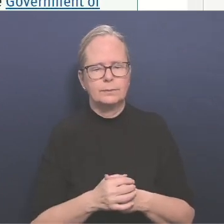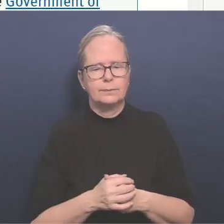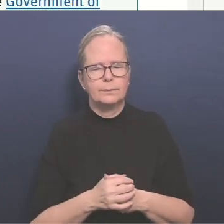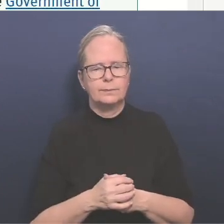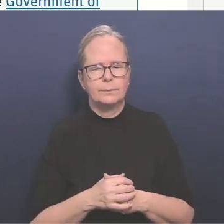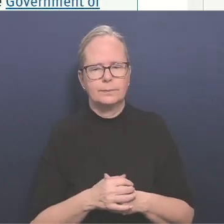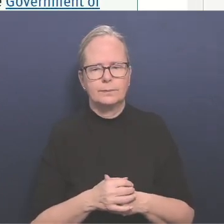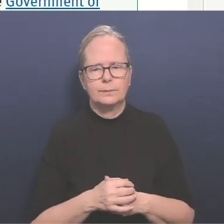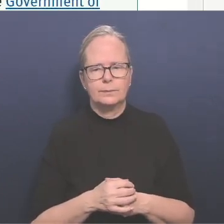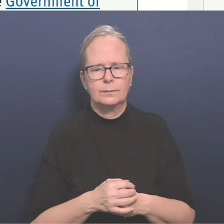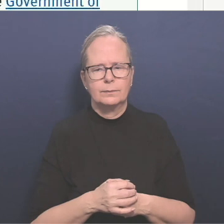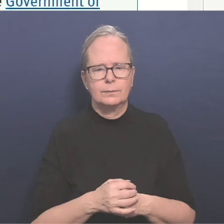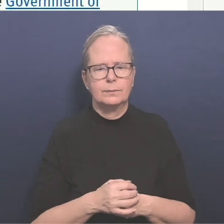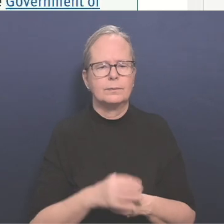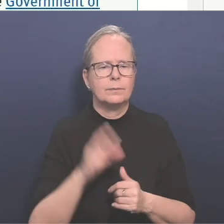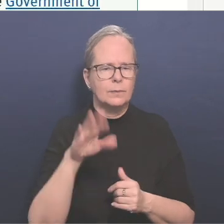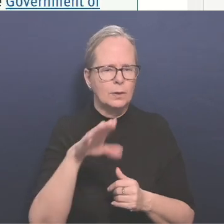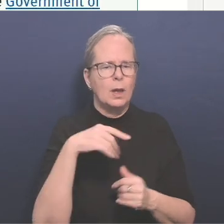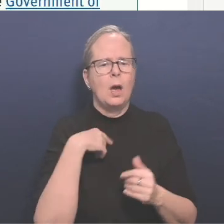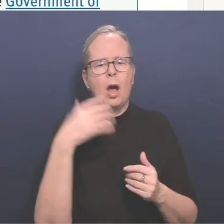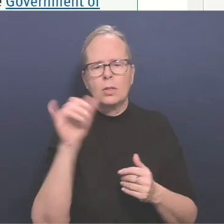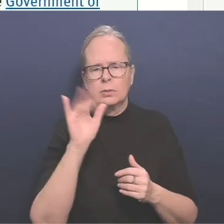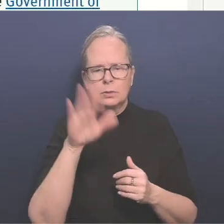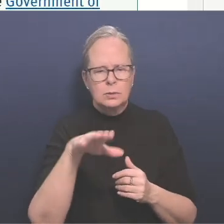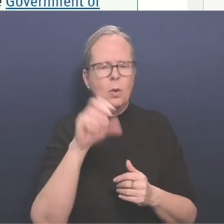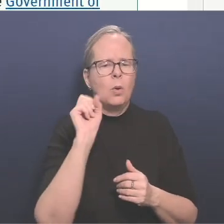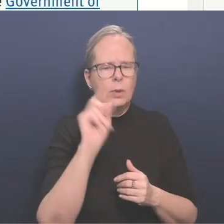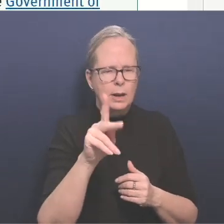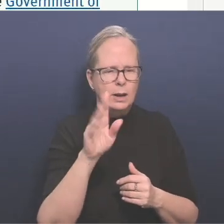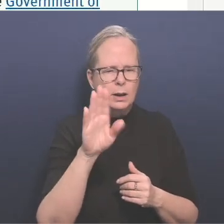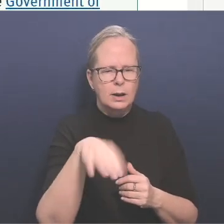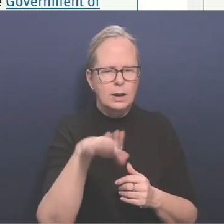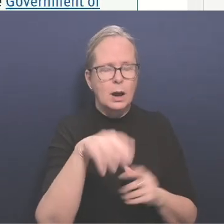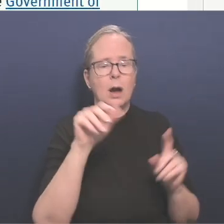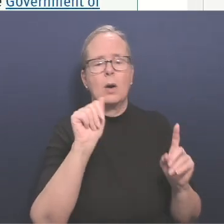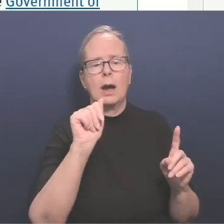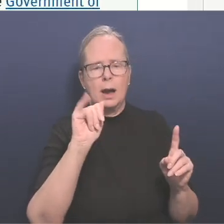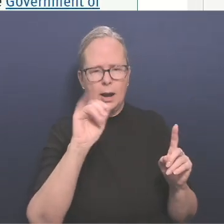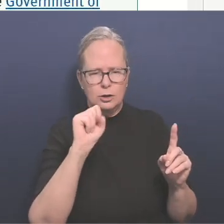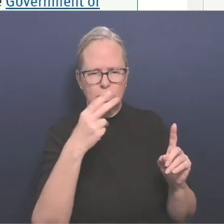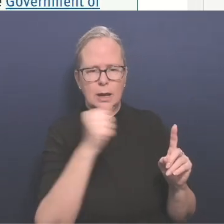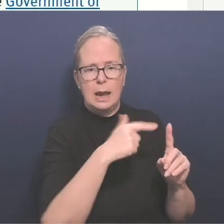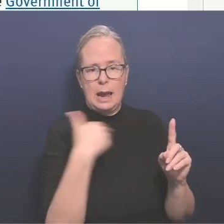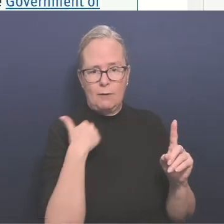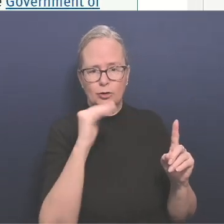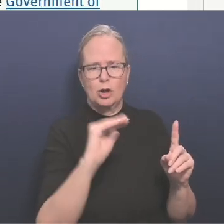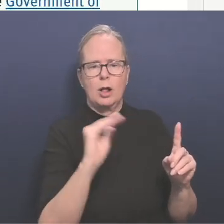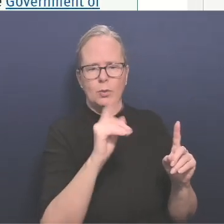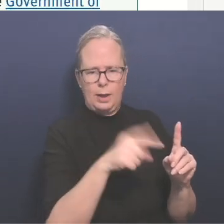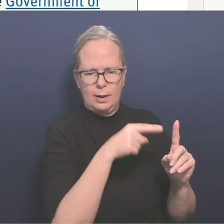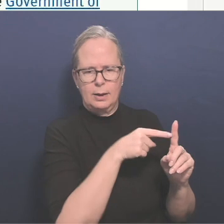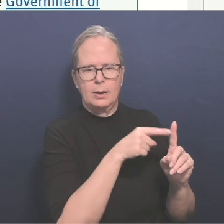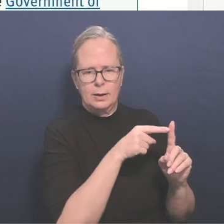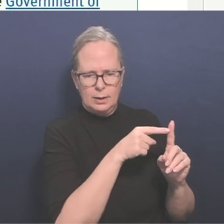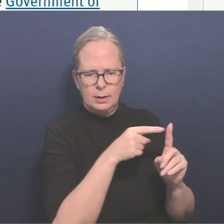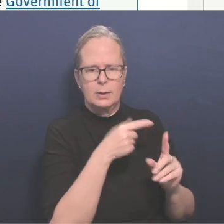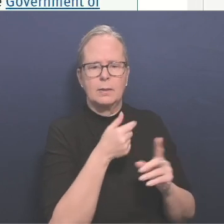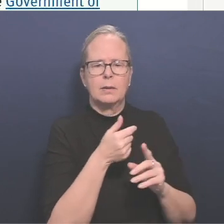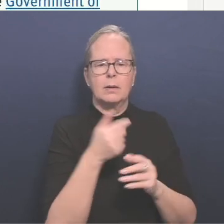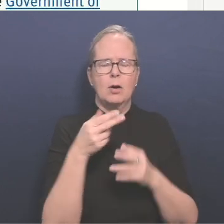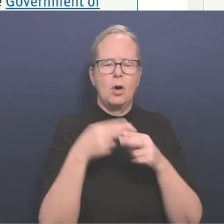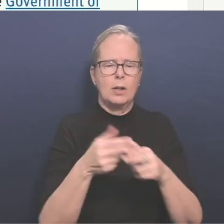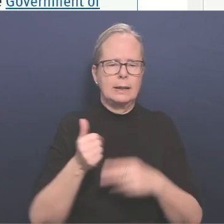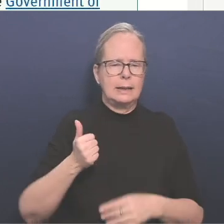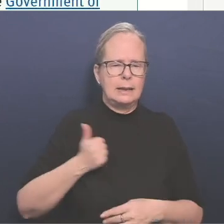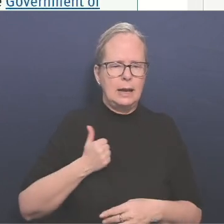them in finding benefits. So at this point, you would want to, because you